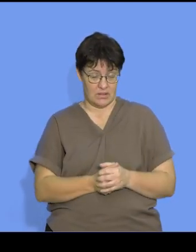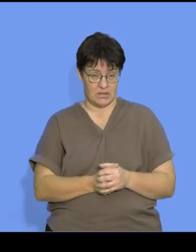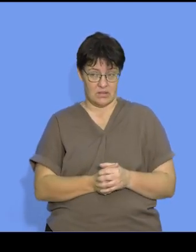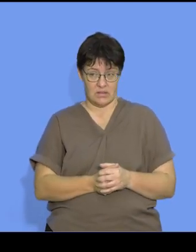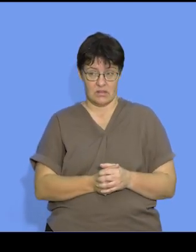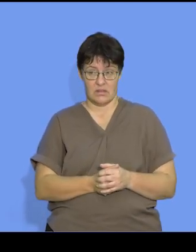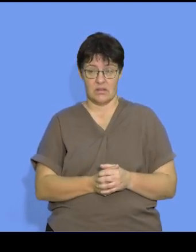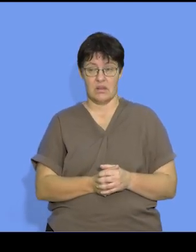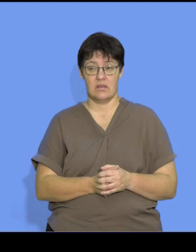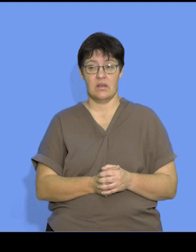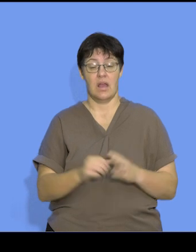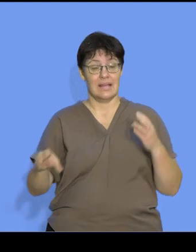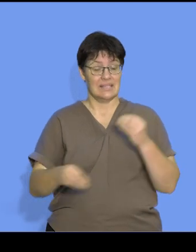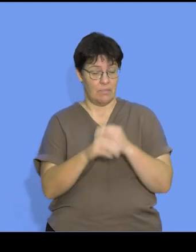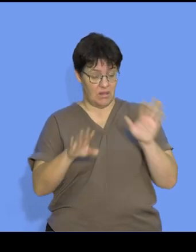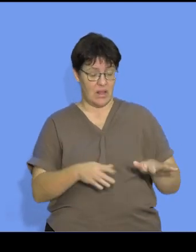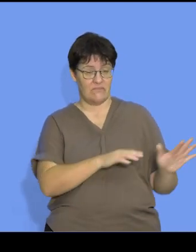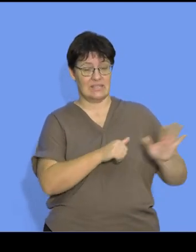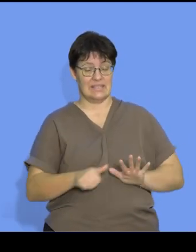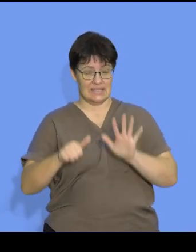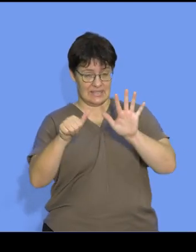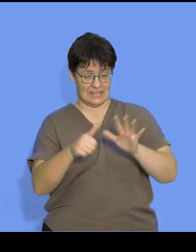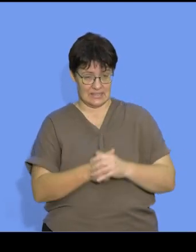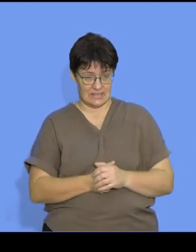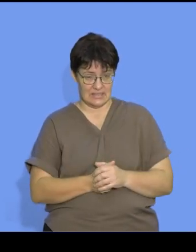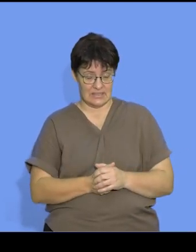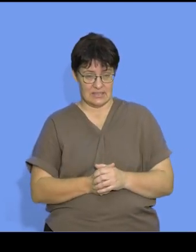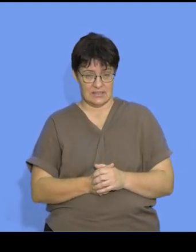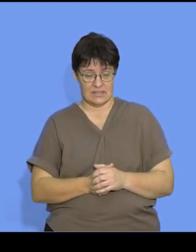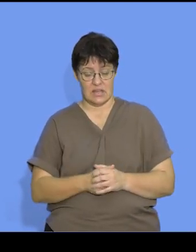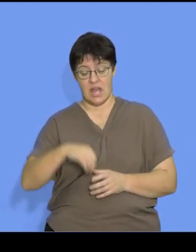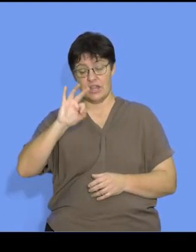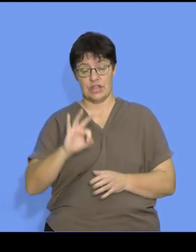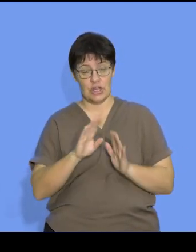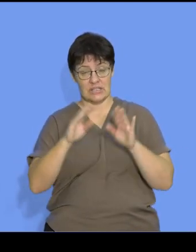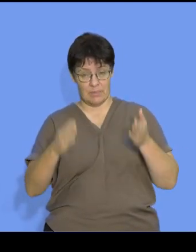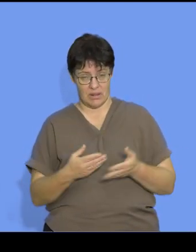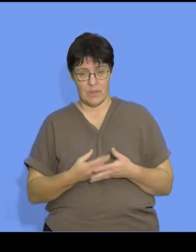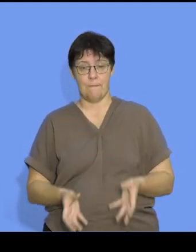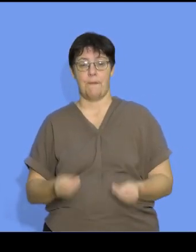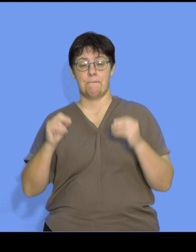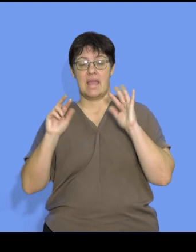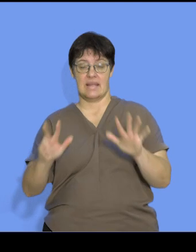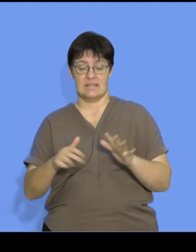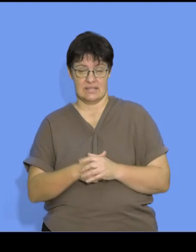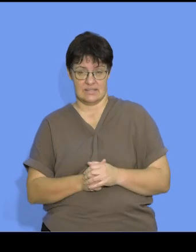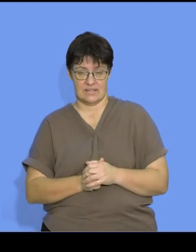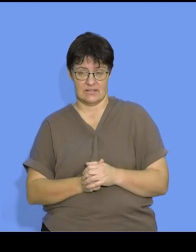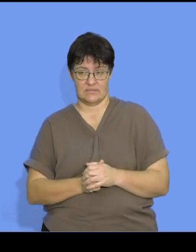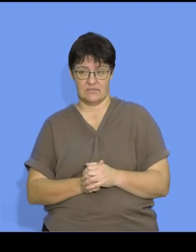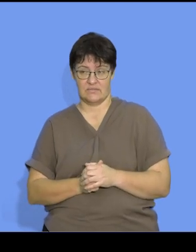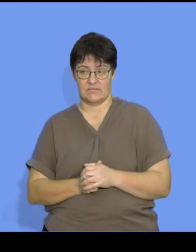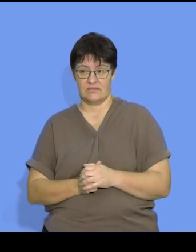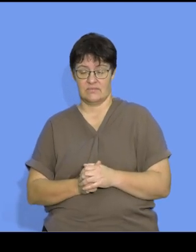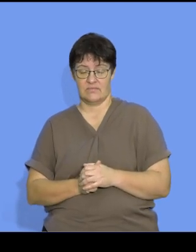people when we add another table. And then when I add a third table, we then have 8 people